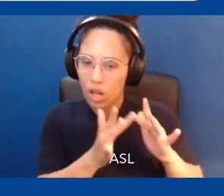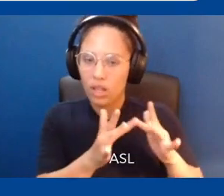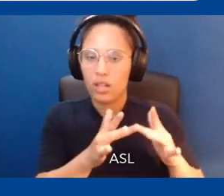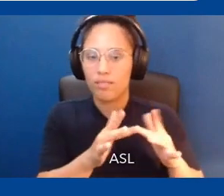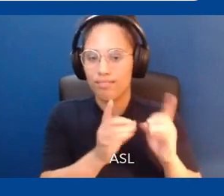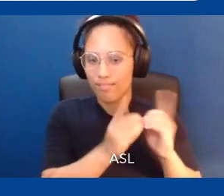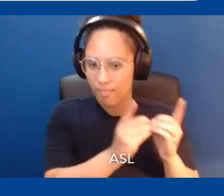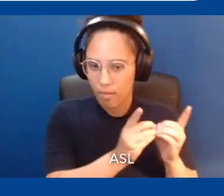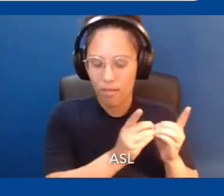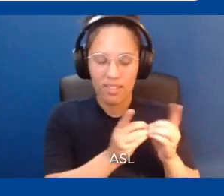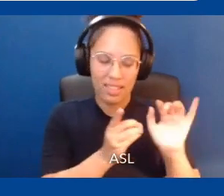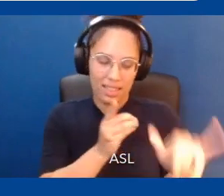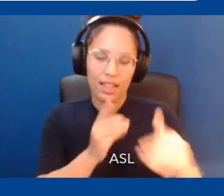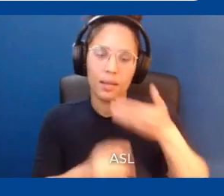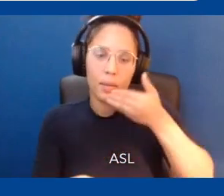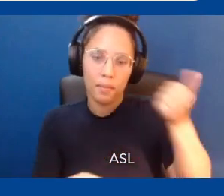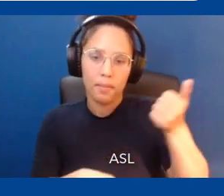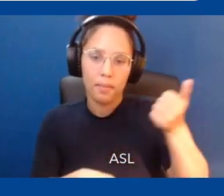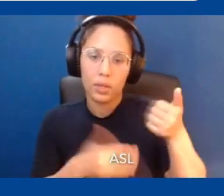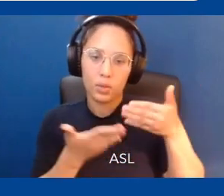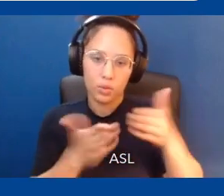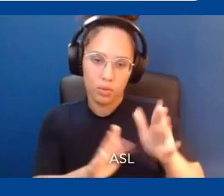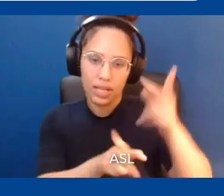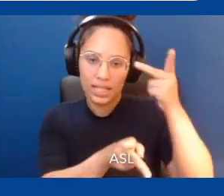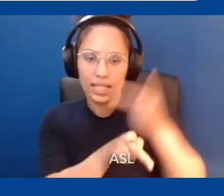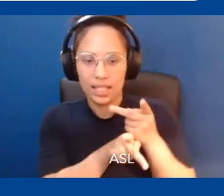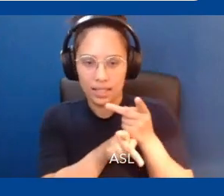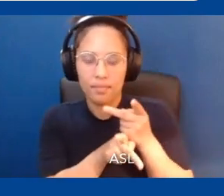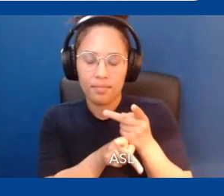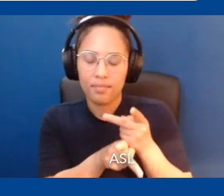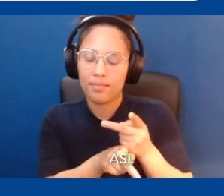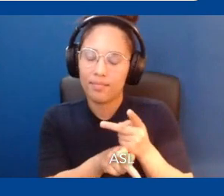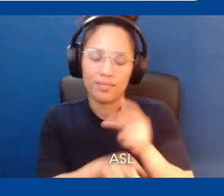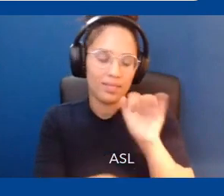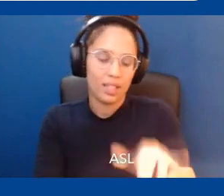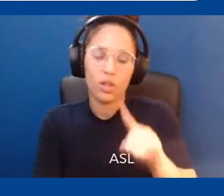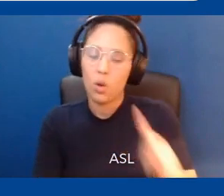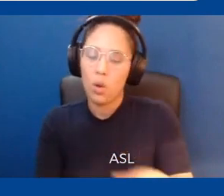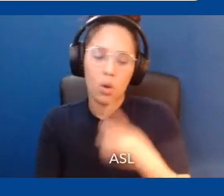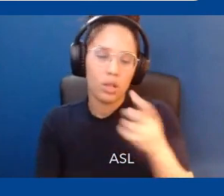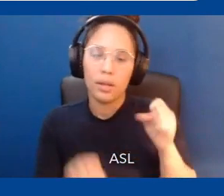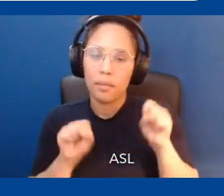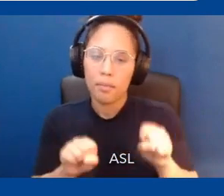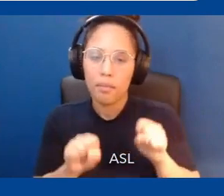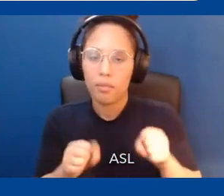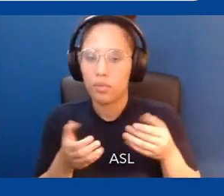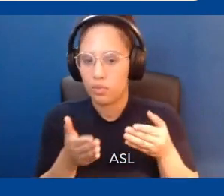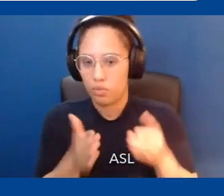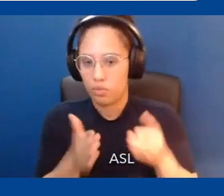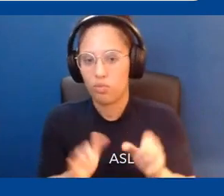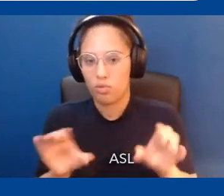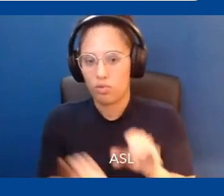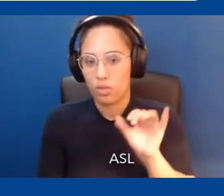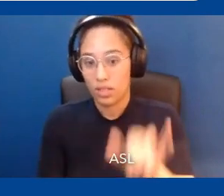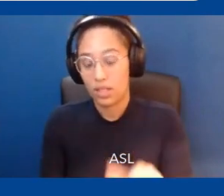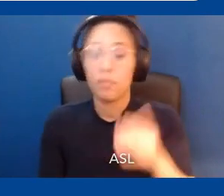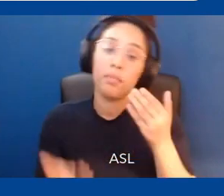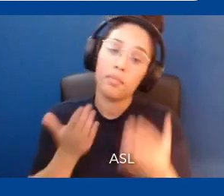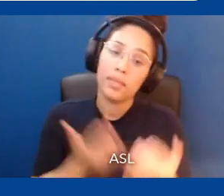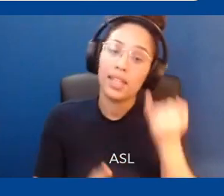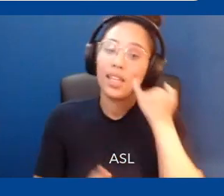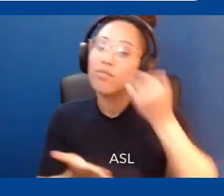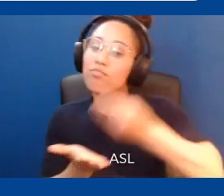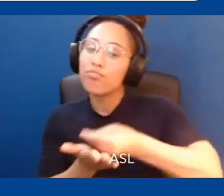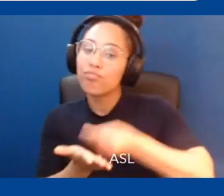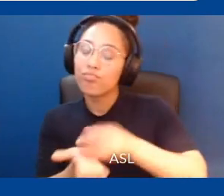keeping it. It's the only possible way, unless they get some money